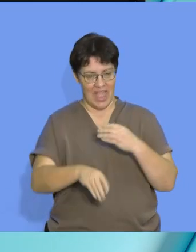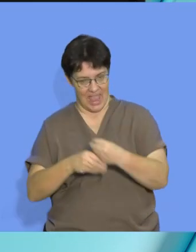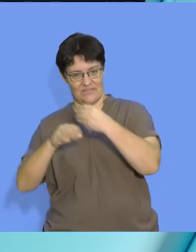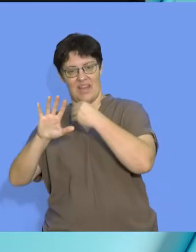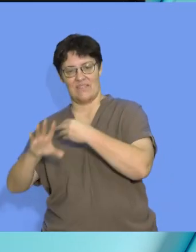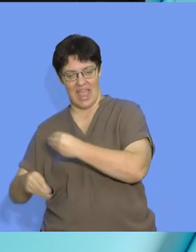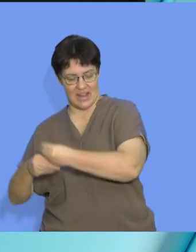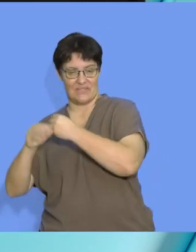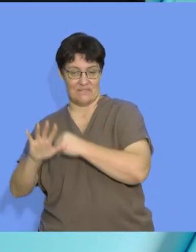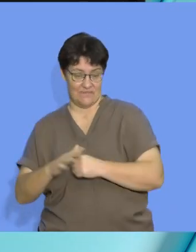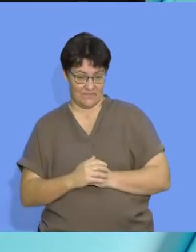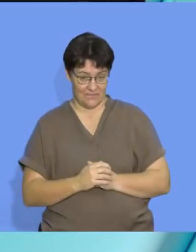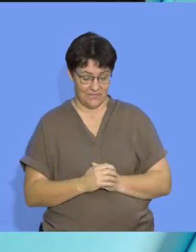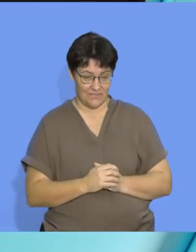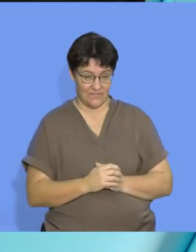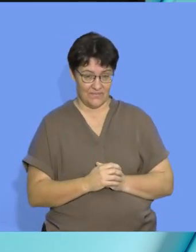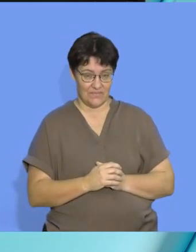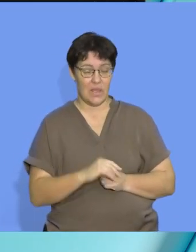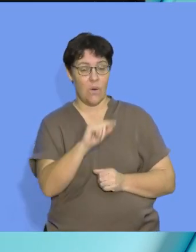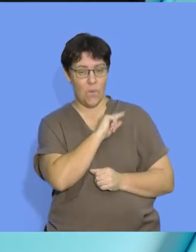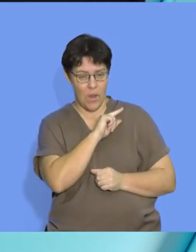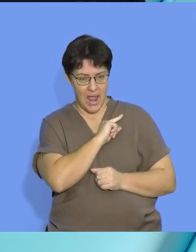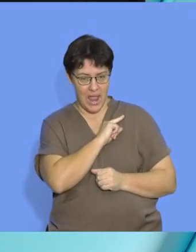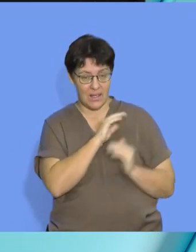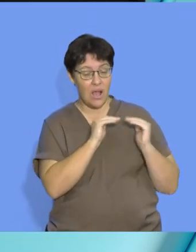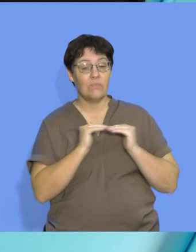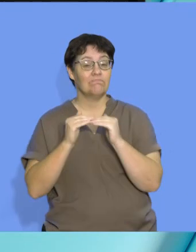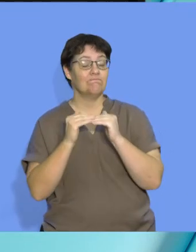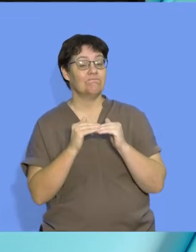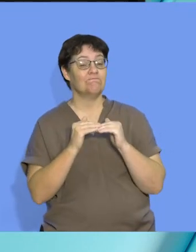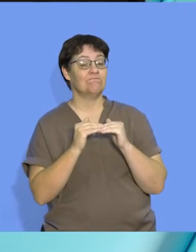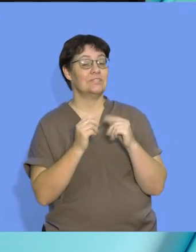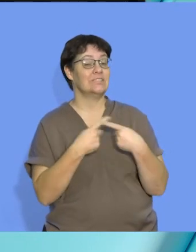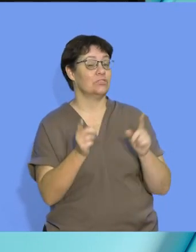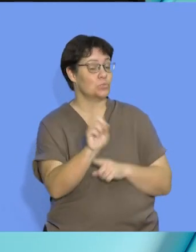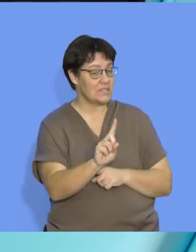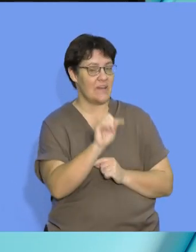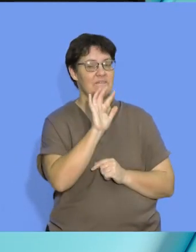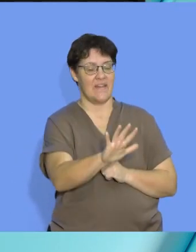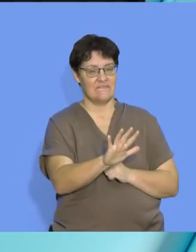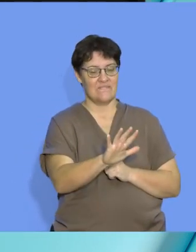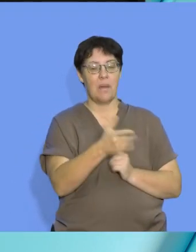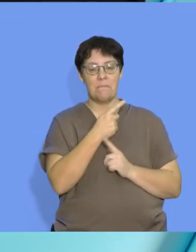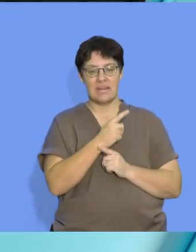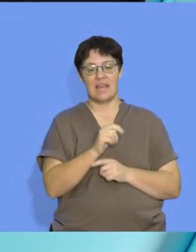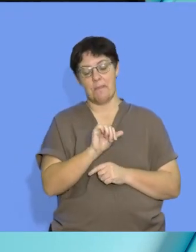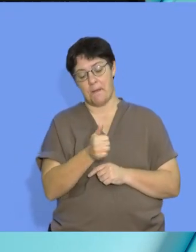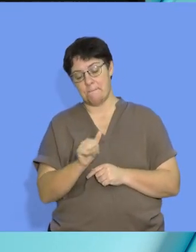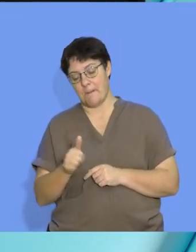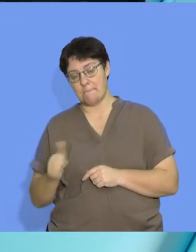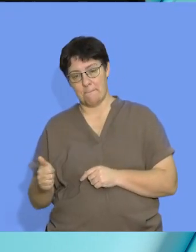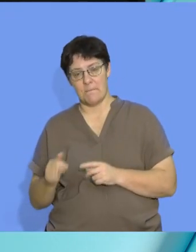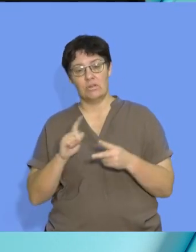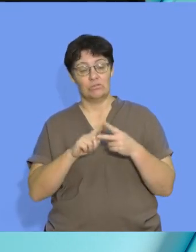between the successive terms. So because my common difference is 5, that's going to help me determine the value of the next